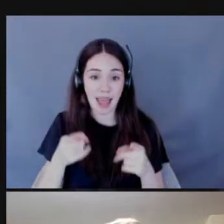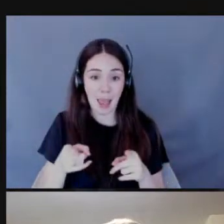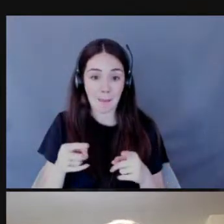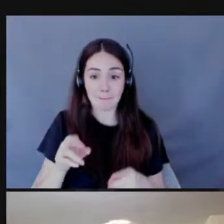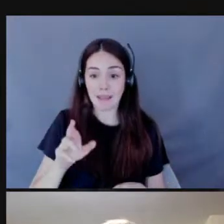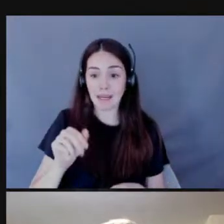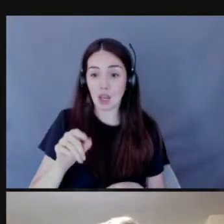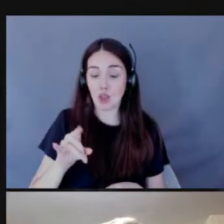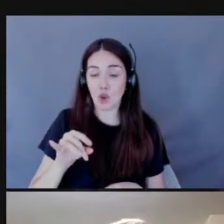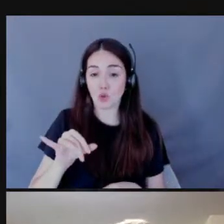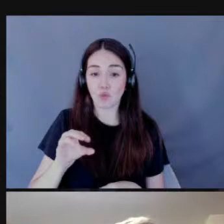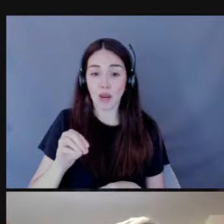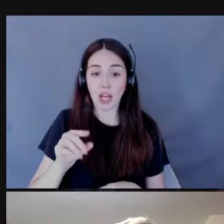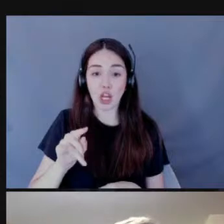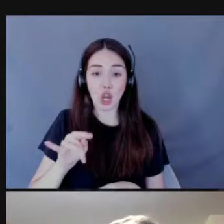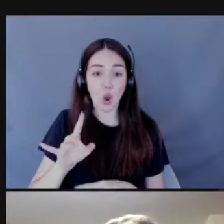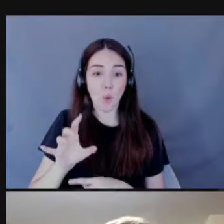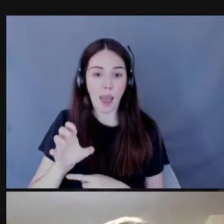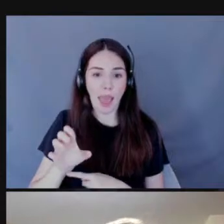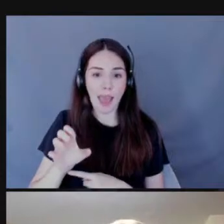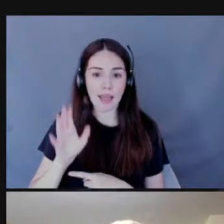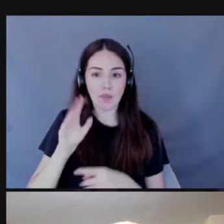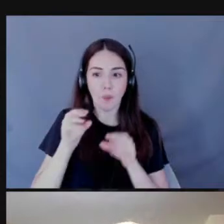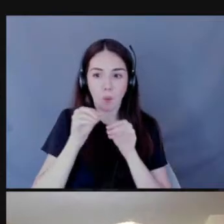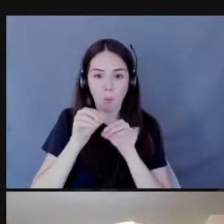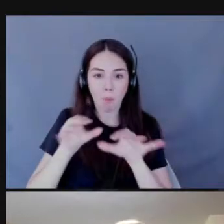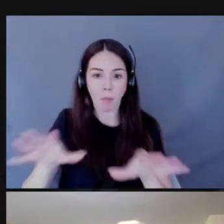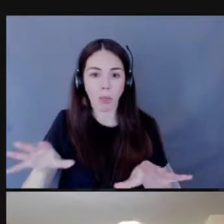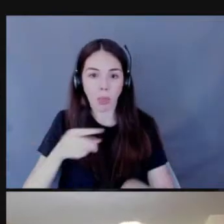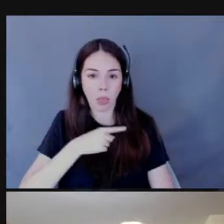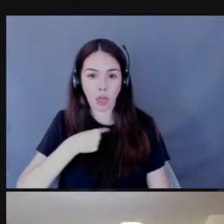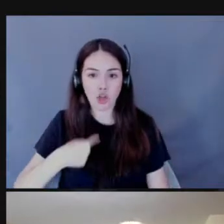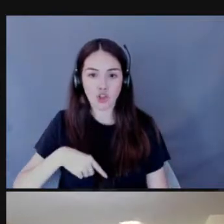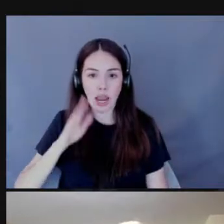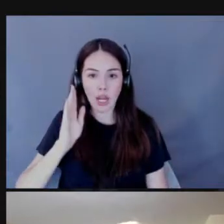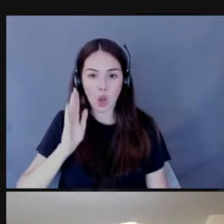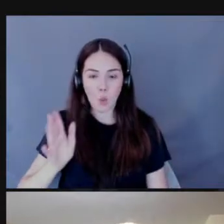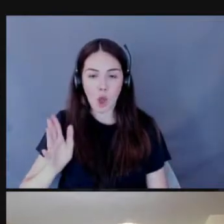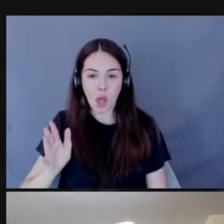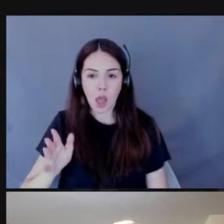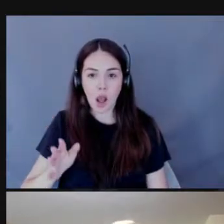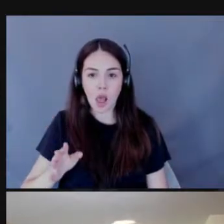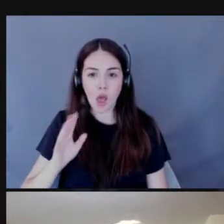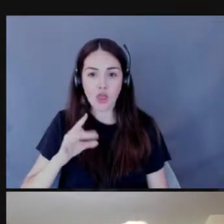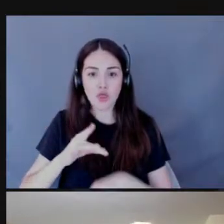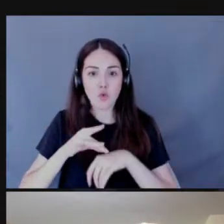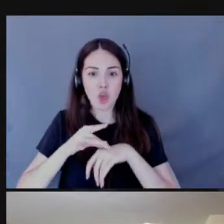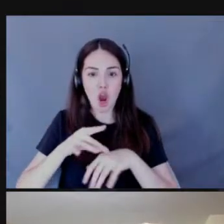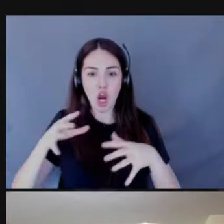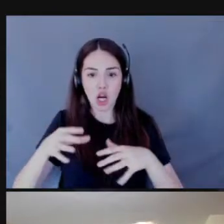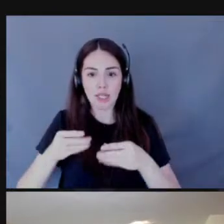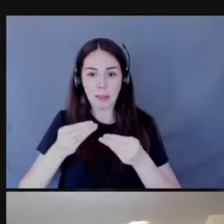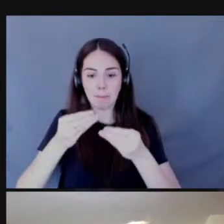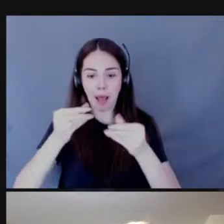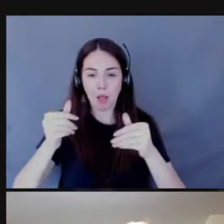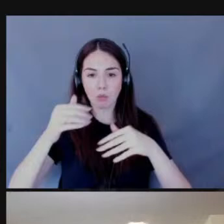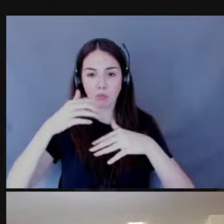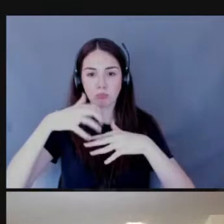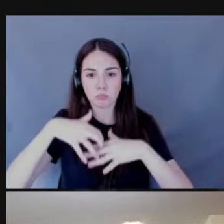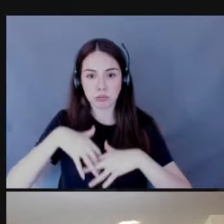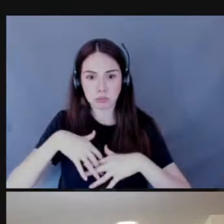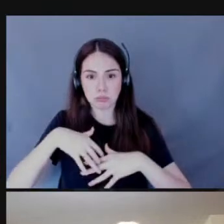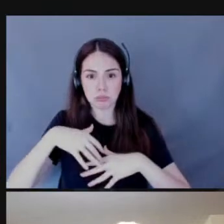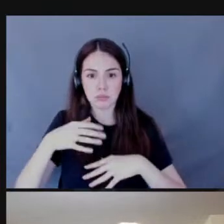radioactive fallout or whatever would go to China, right? That they would melt through the earth. And if you think about one of the